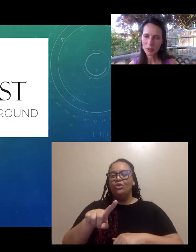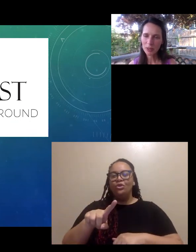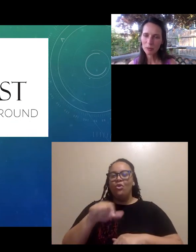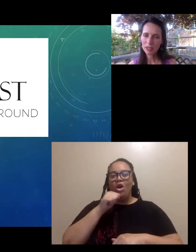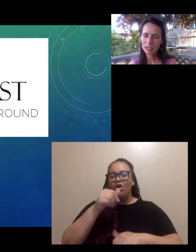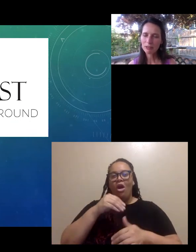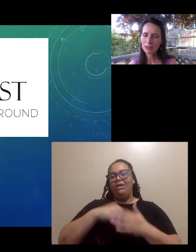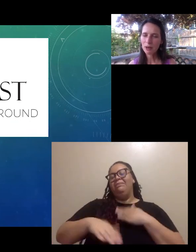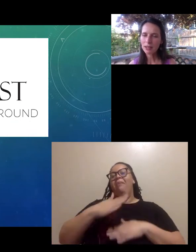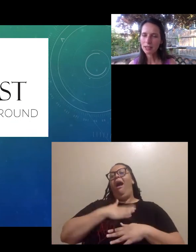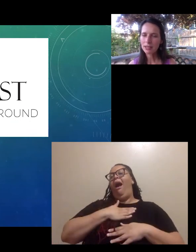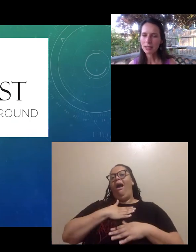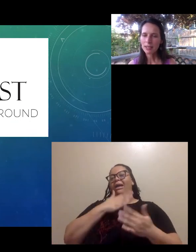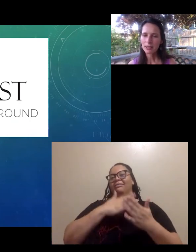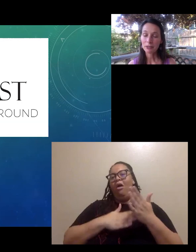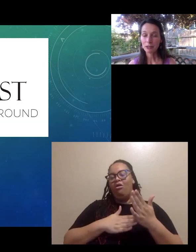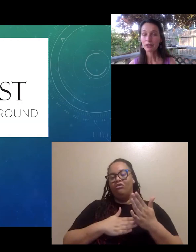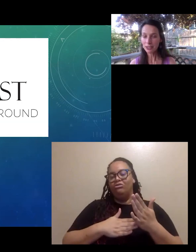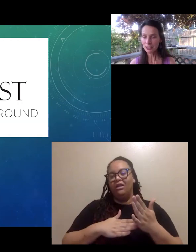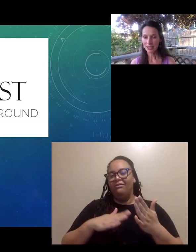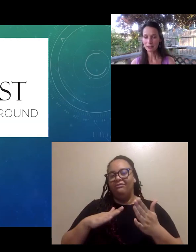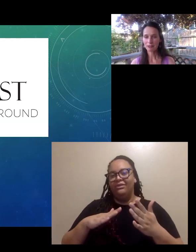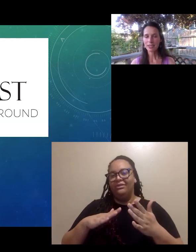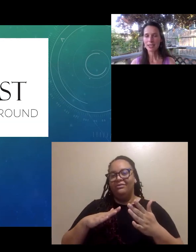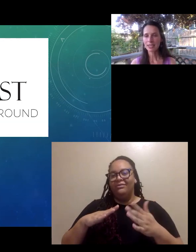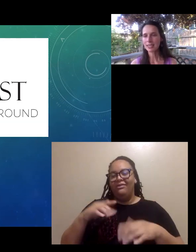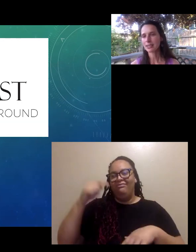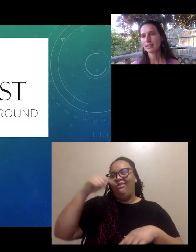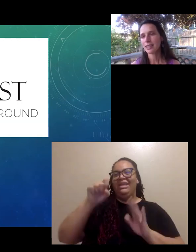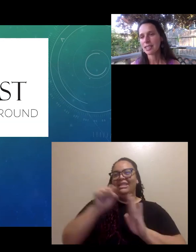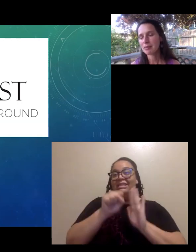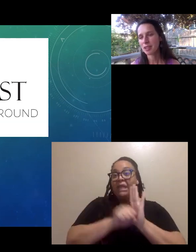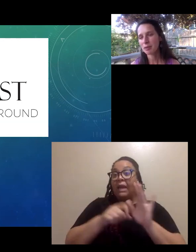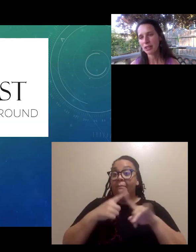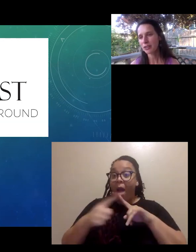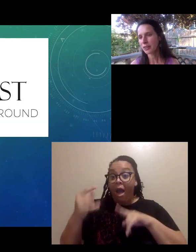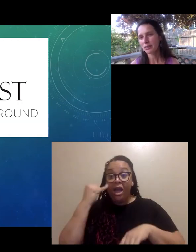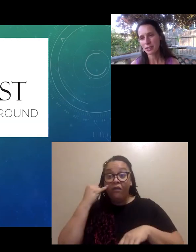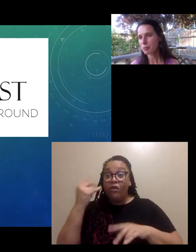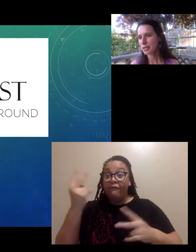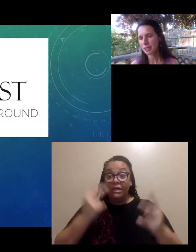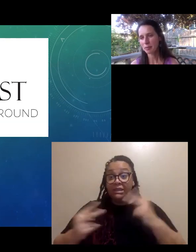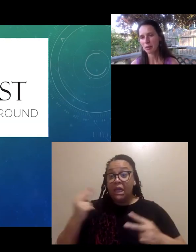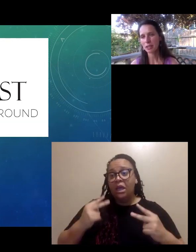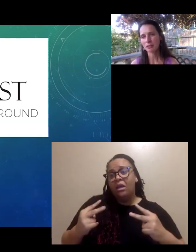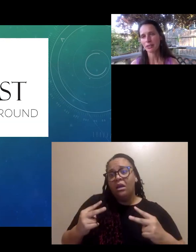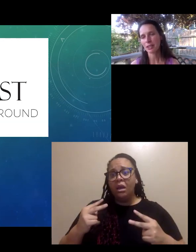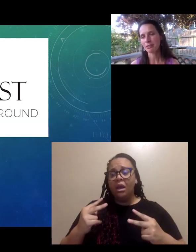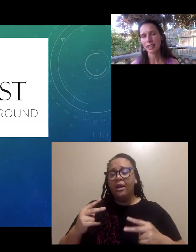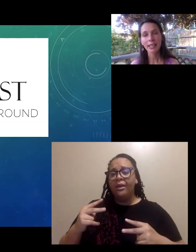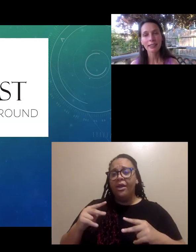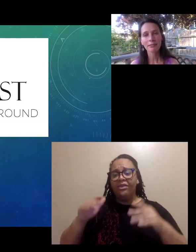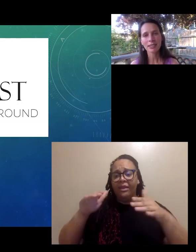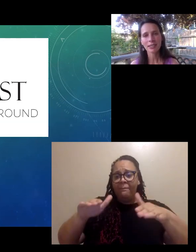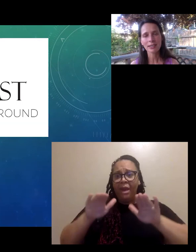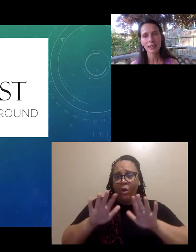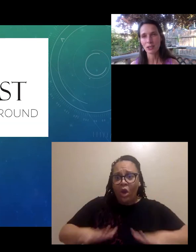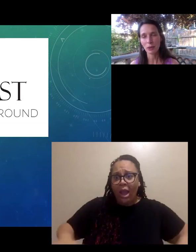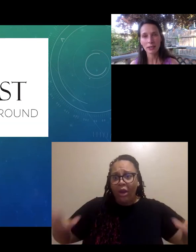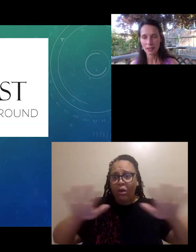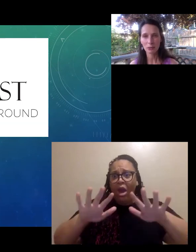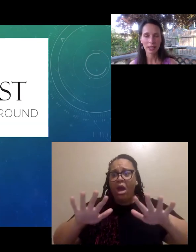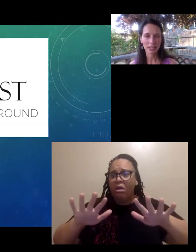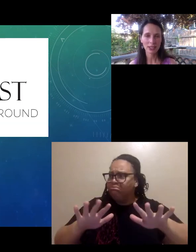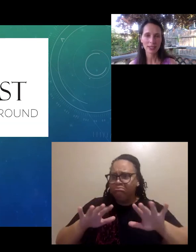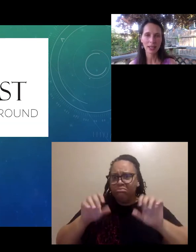neck of the woods, but if you are, or if you find yourself visiting here, um, the burial ground is open to the public for self-guided visits